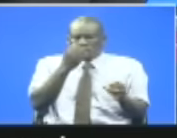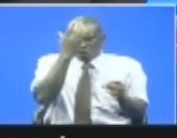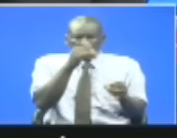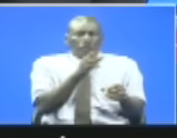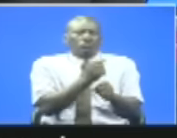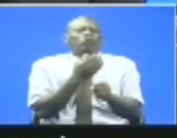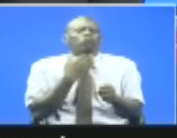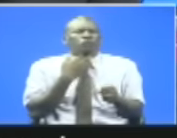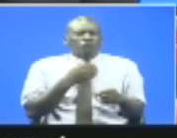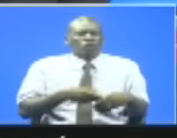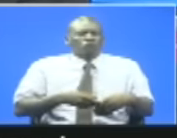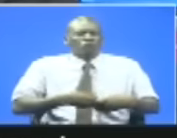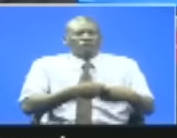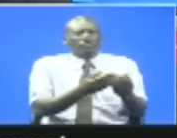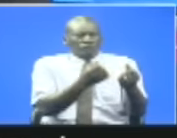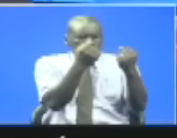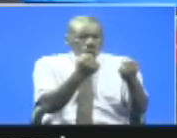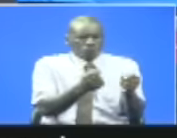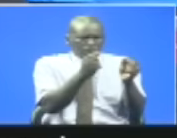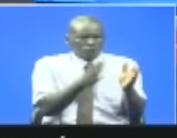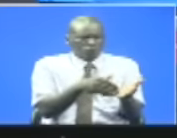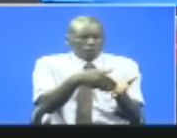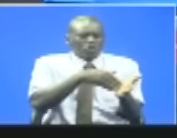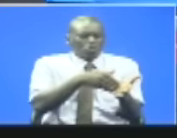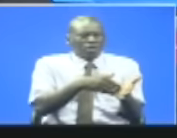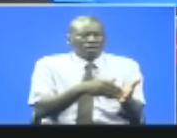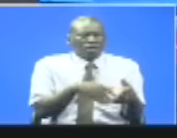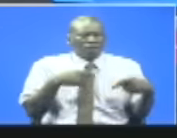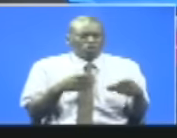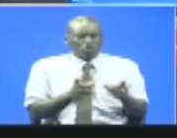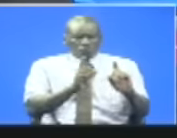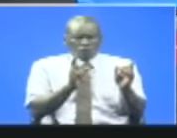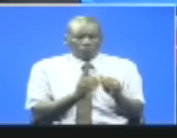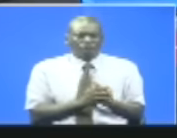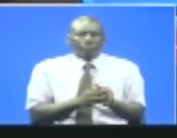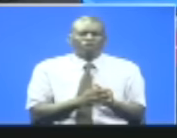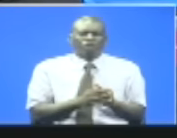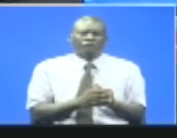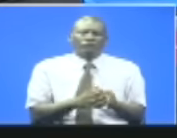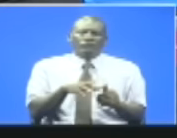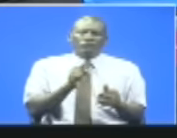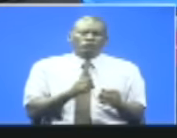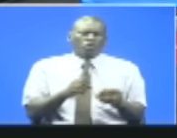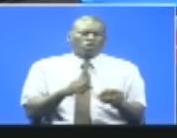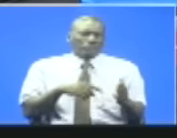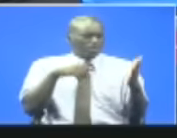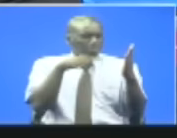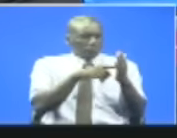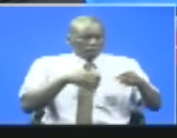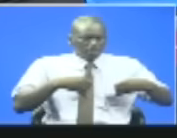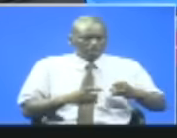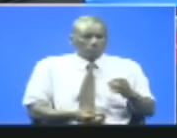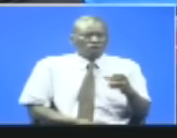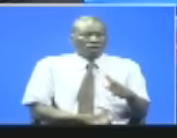strong bastion with very weak and flimsy things? Now, so the point I'm trying to make is